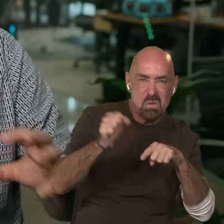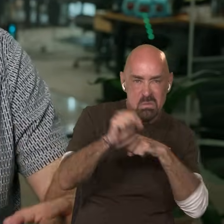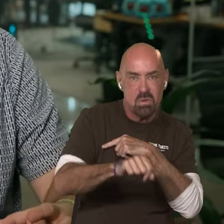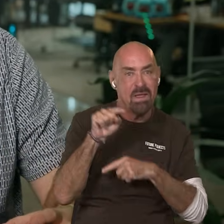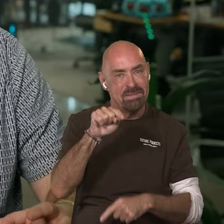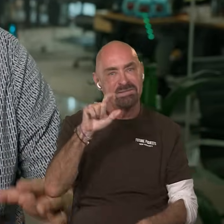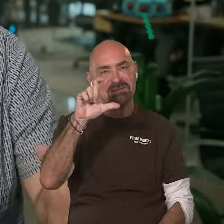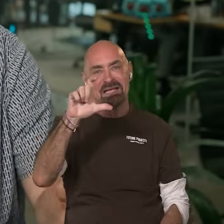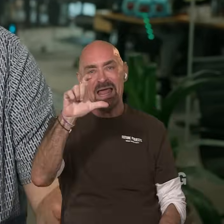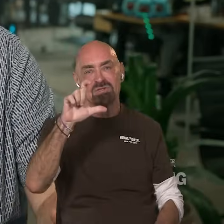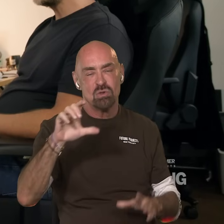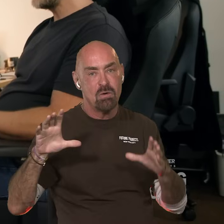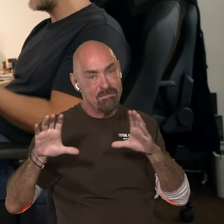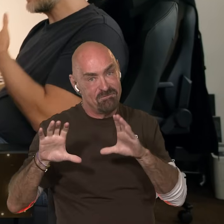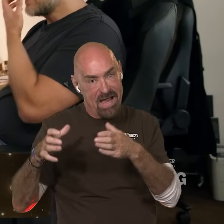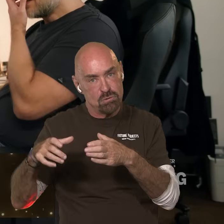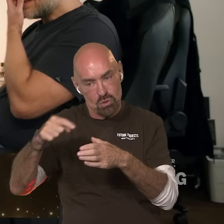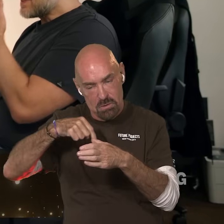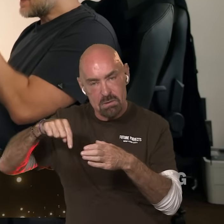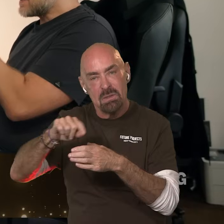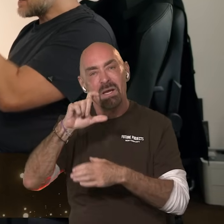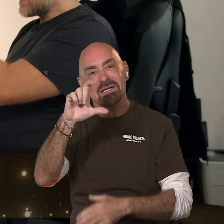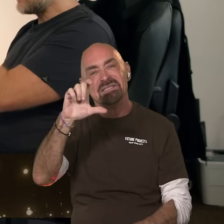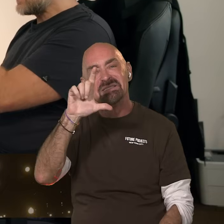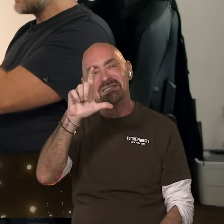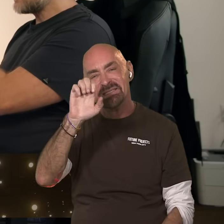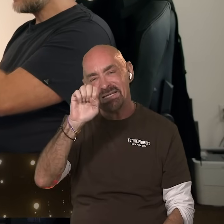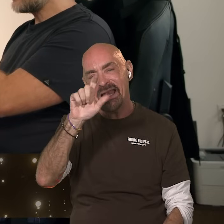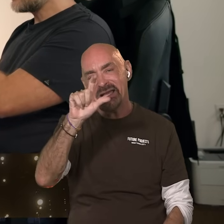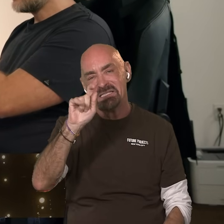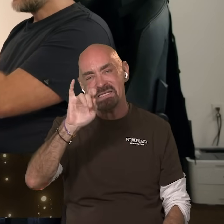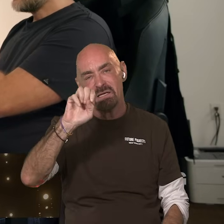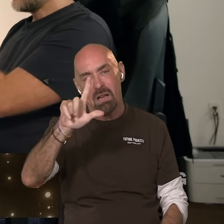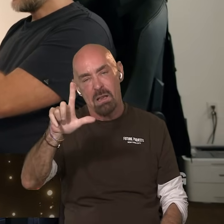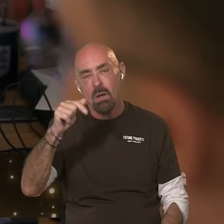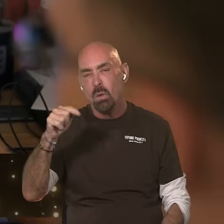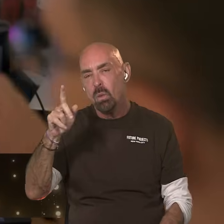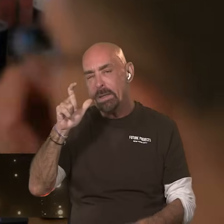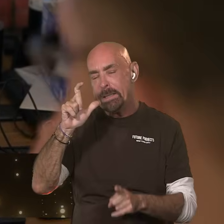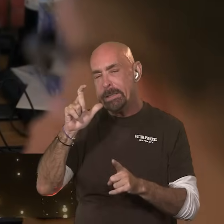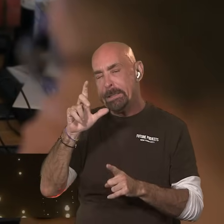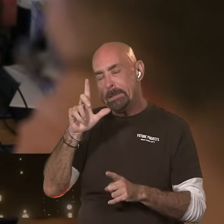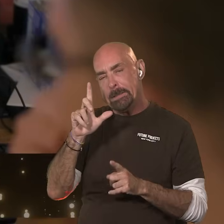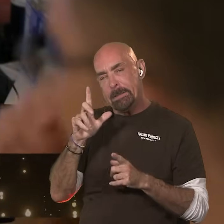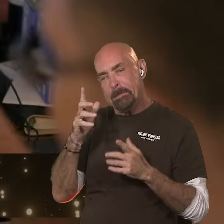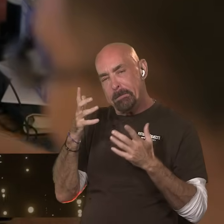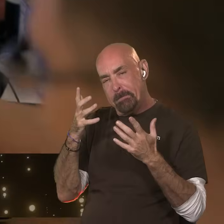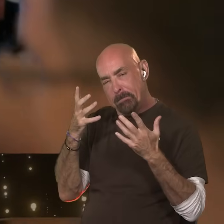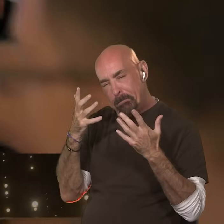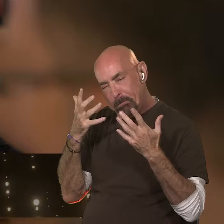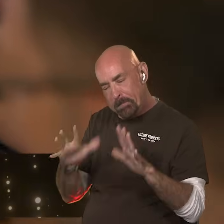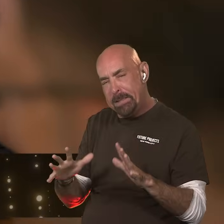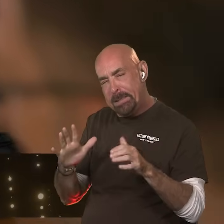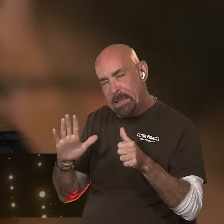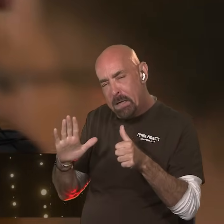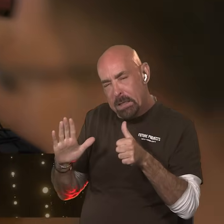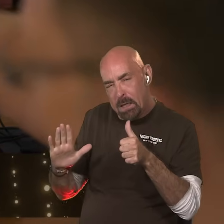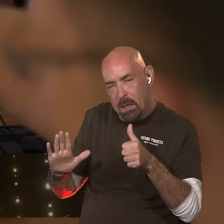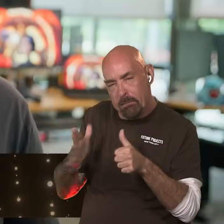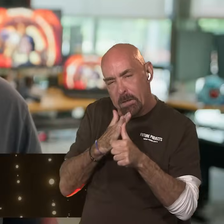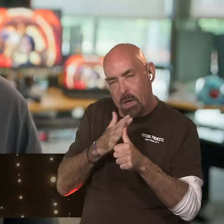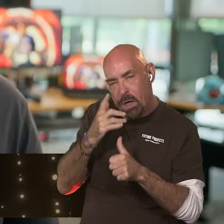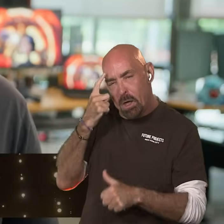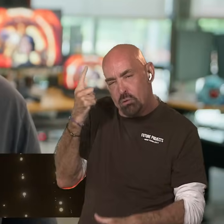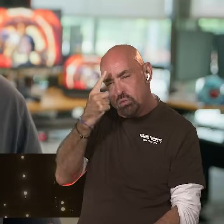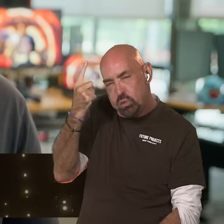is designed for you. With Celestials, we've really done something that is pure original